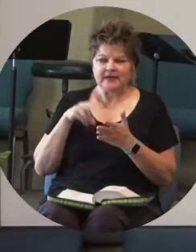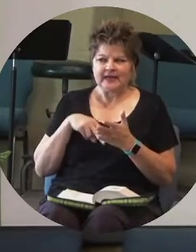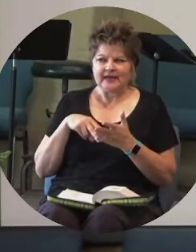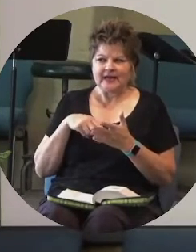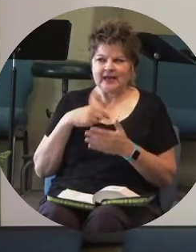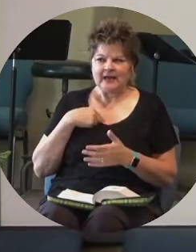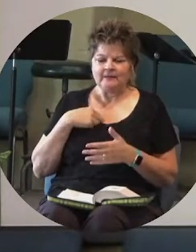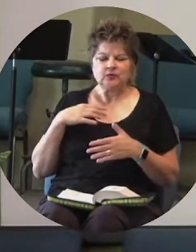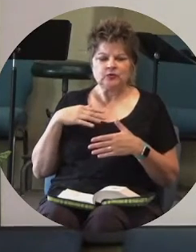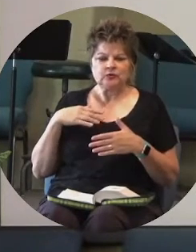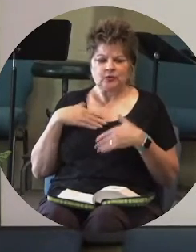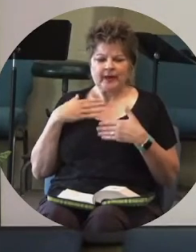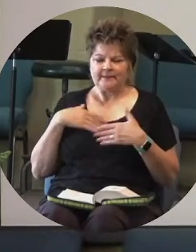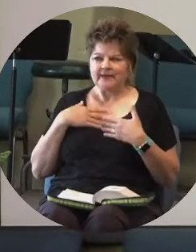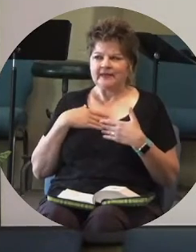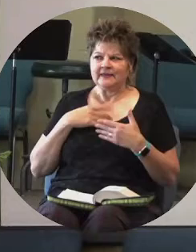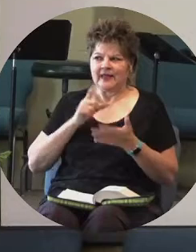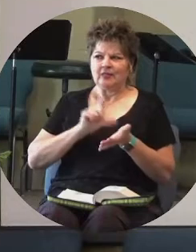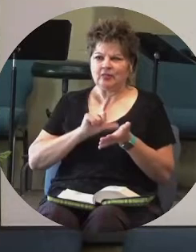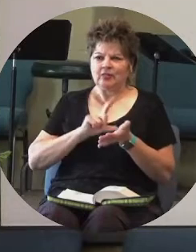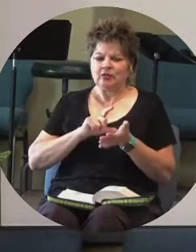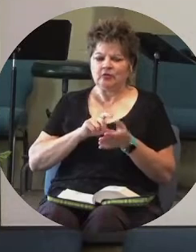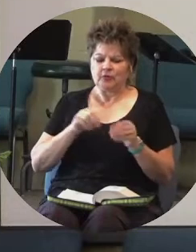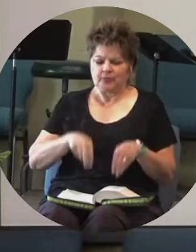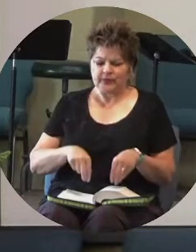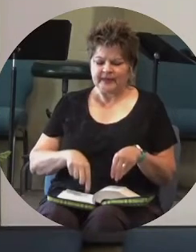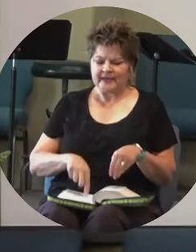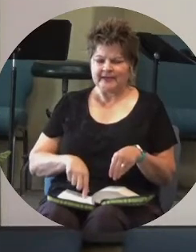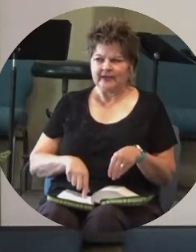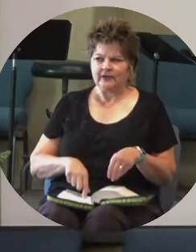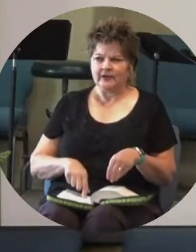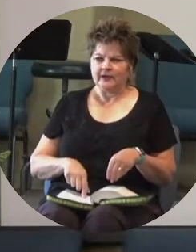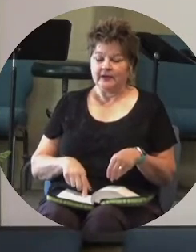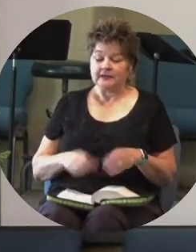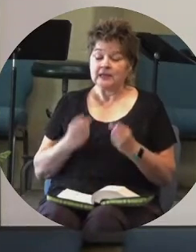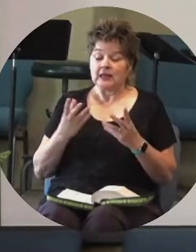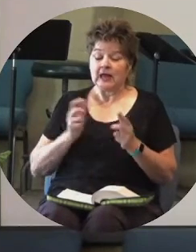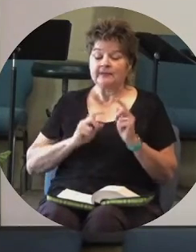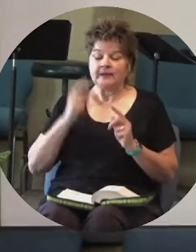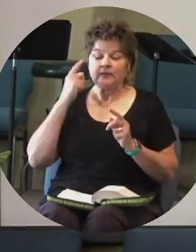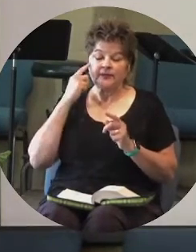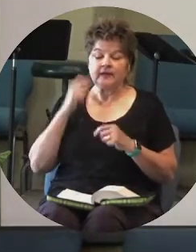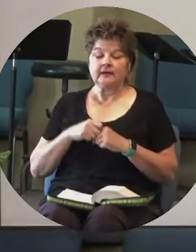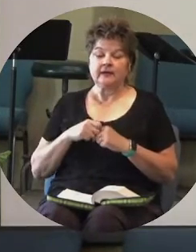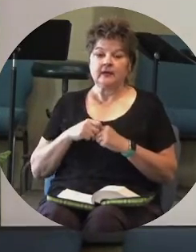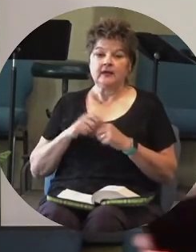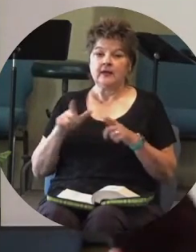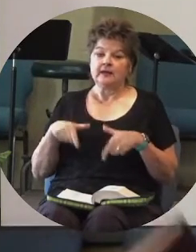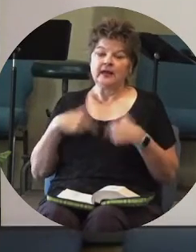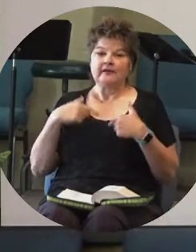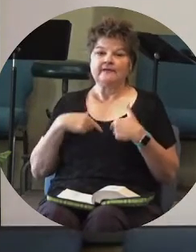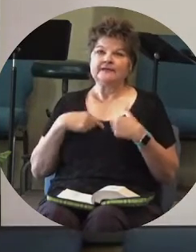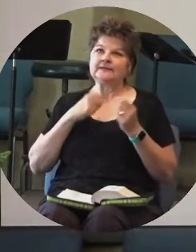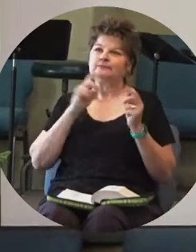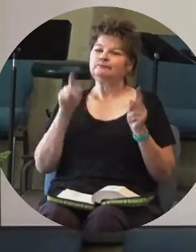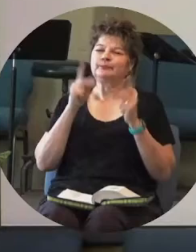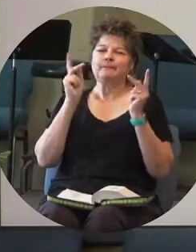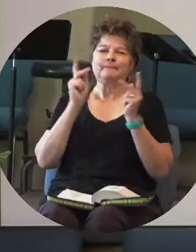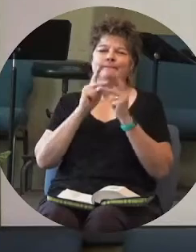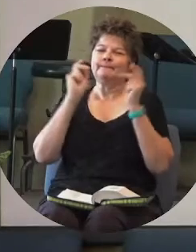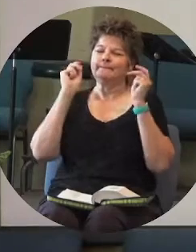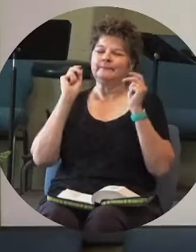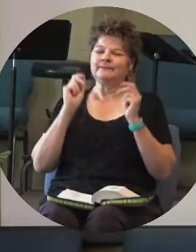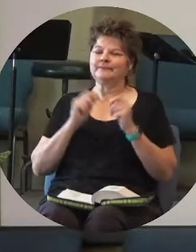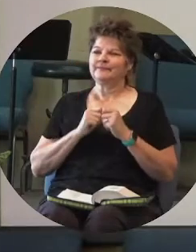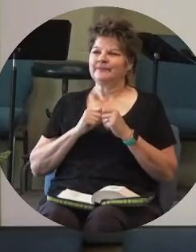glad Luke put that in there. Because here's what we think, a lot of people think, life is just a bowl of cherries or a